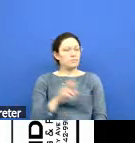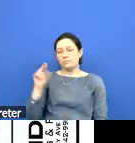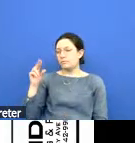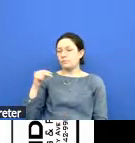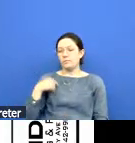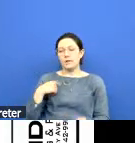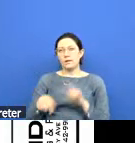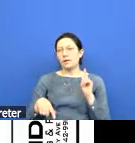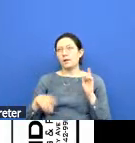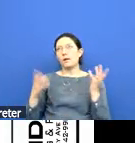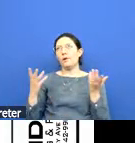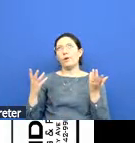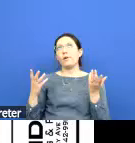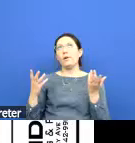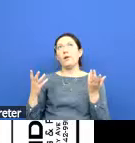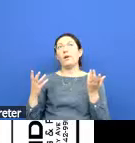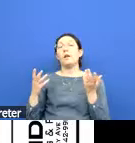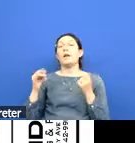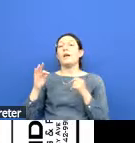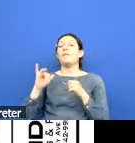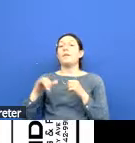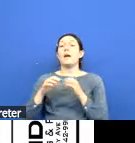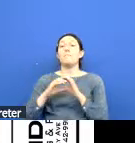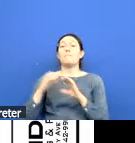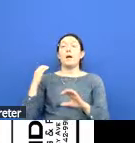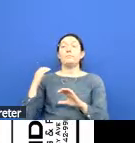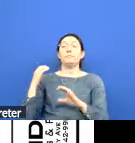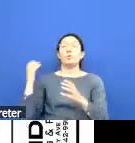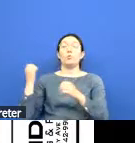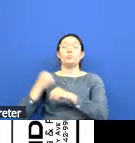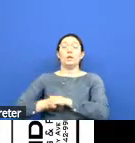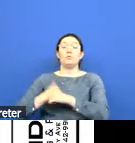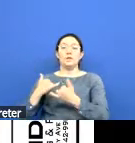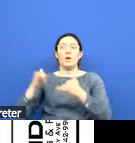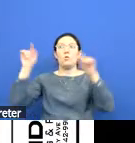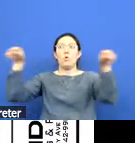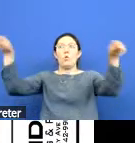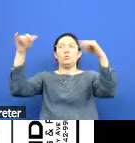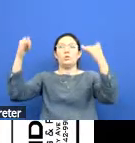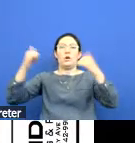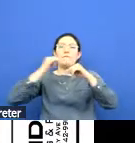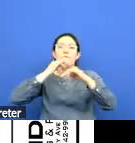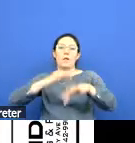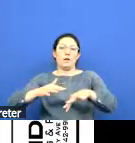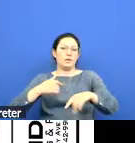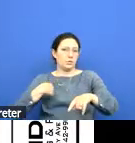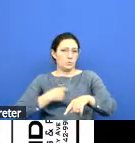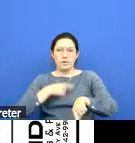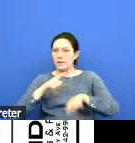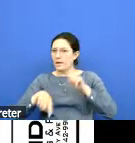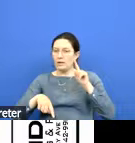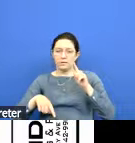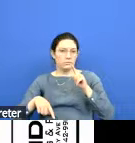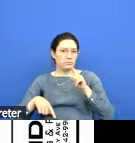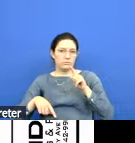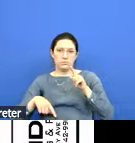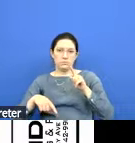again, so let's say close that pipe down. Now I've got those areas flooding. So no, we cannot hold back the water from those